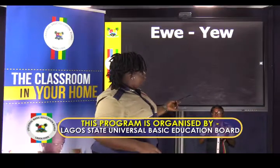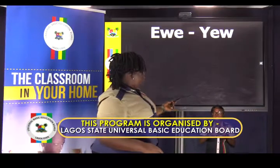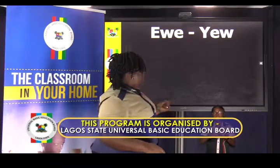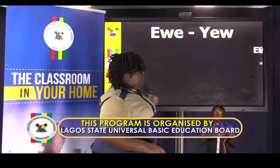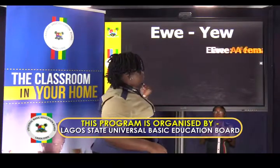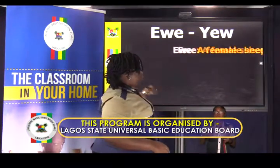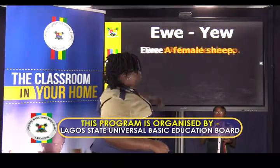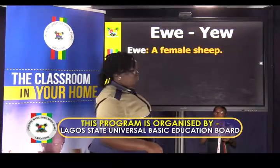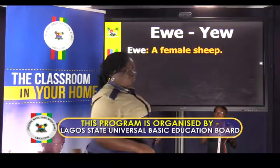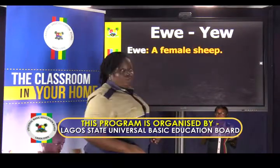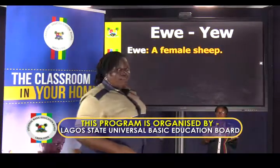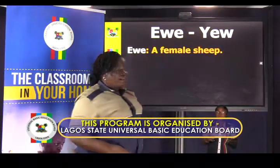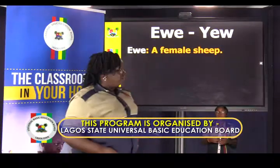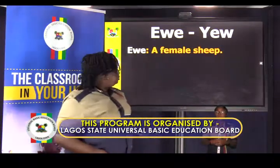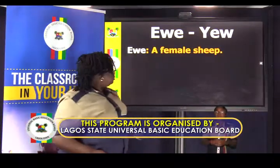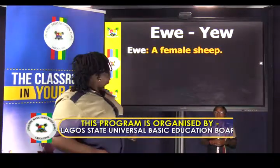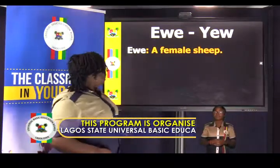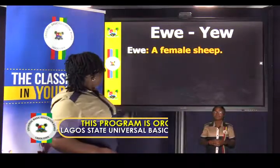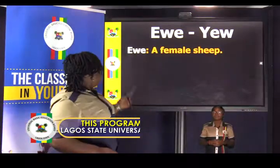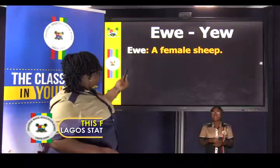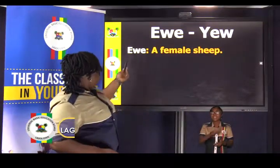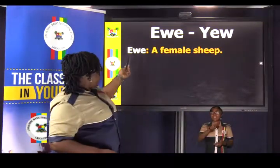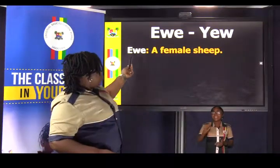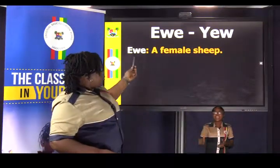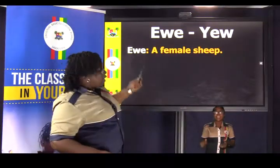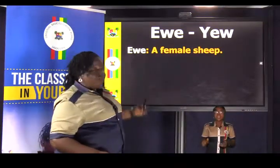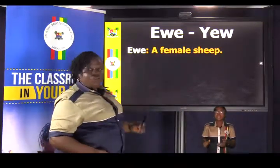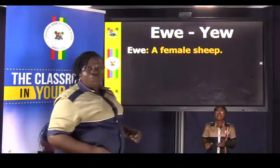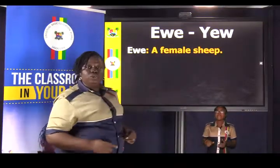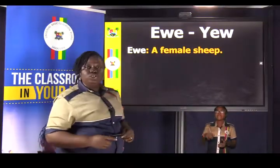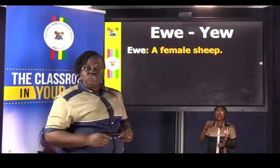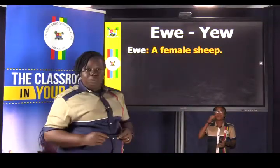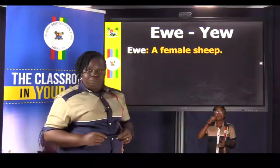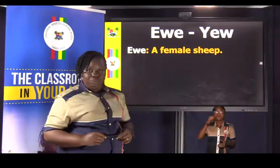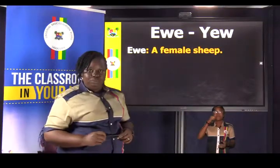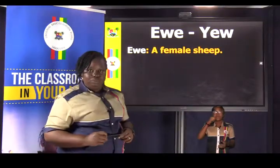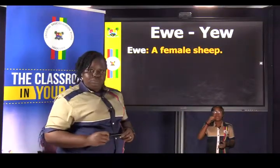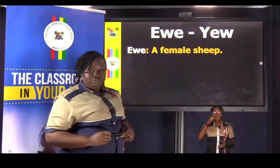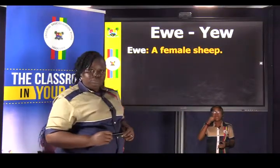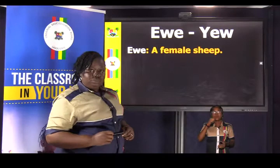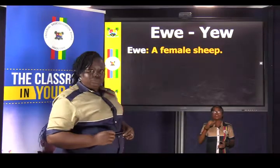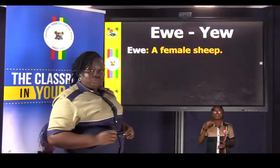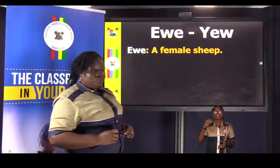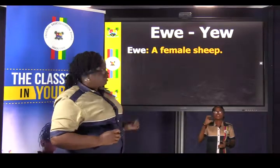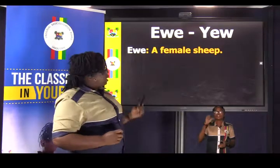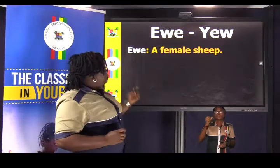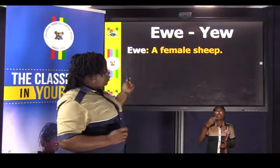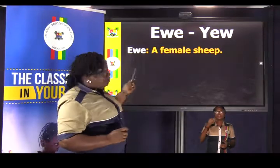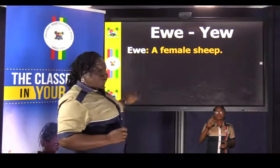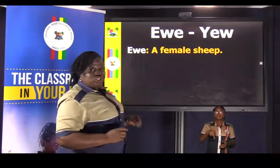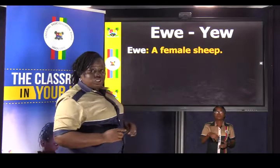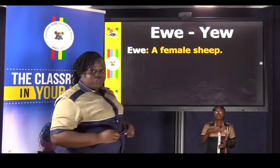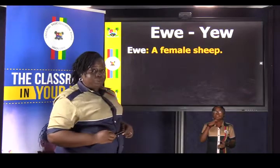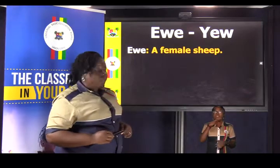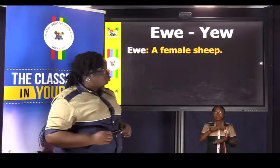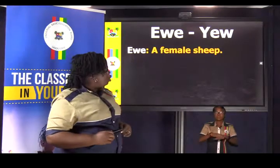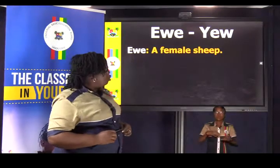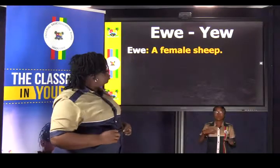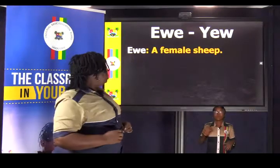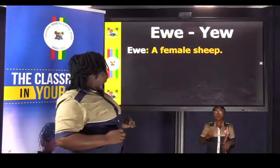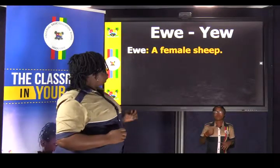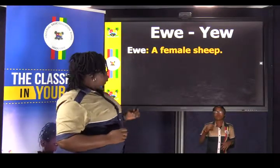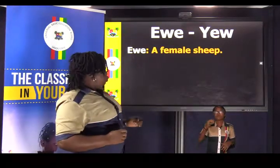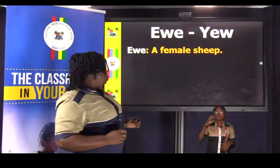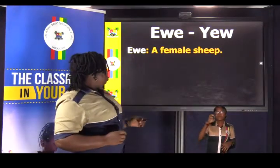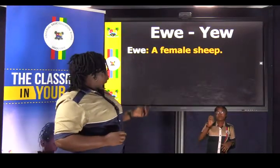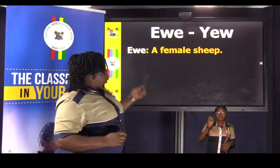mean. Sure, we'll be there. You, a female sheep. A female sheep is